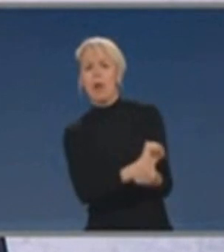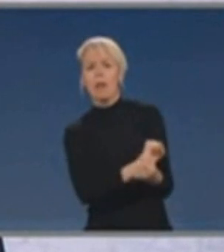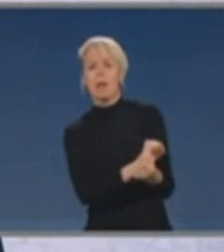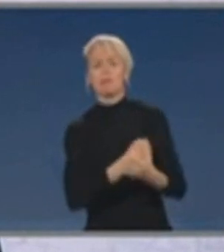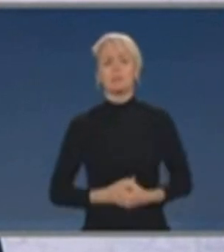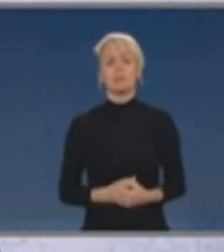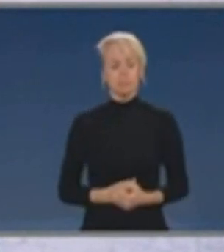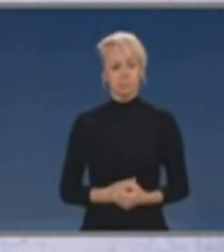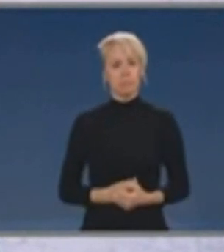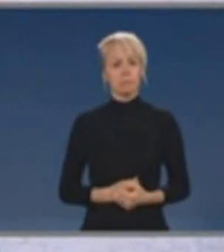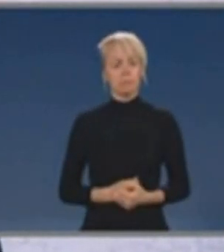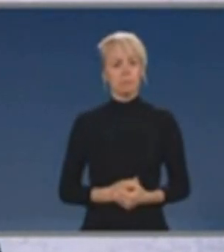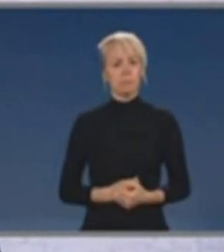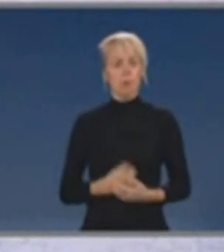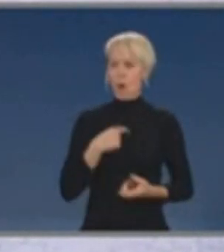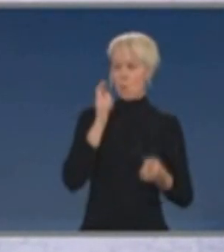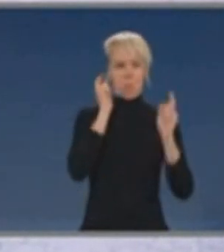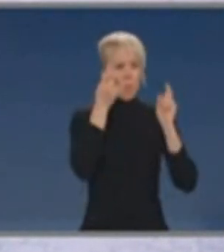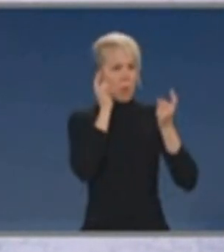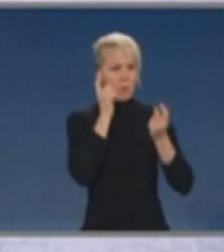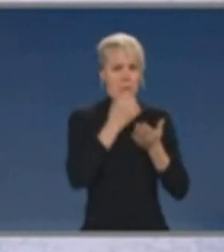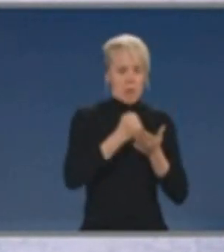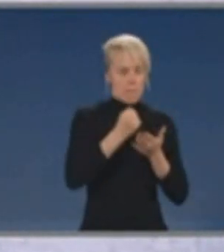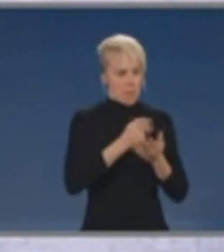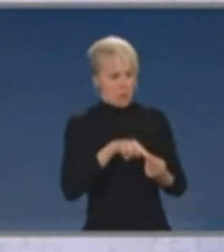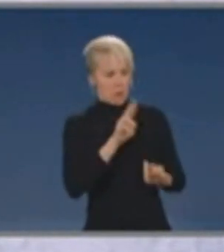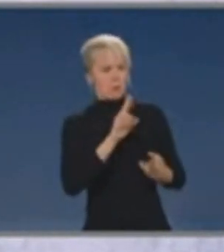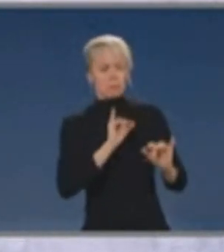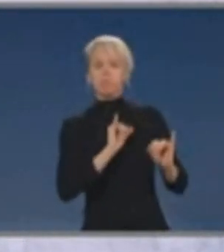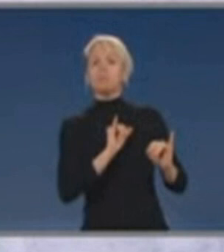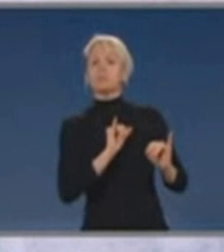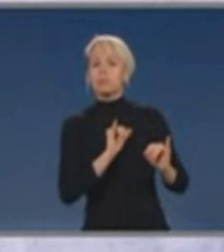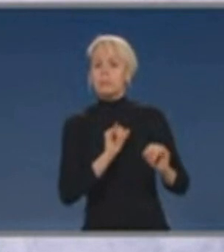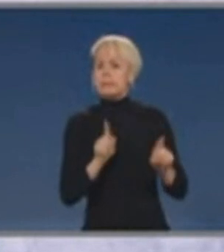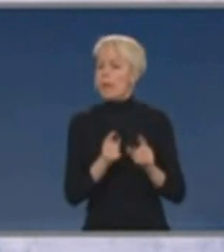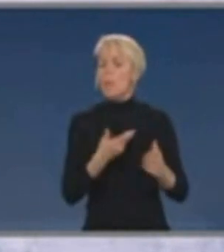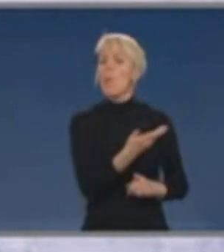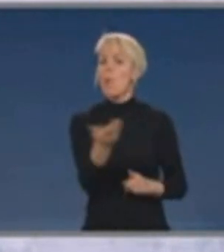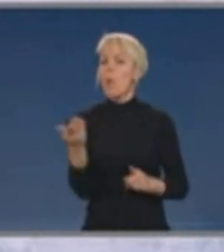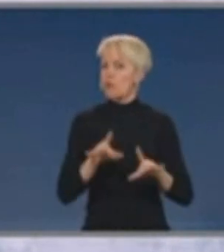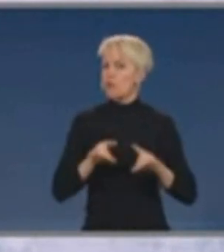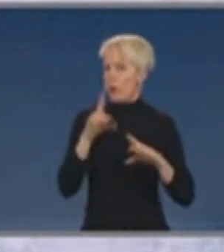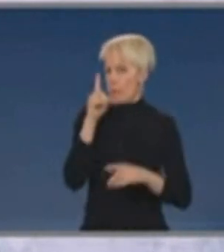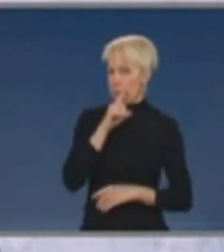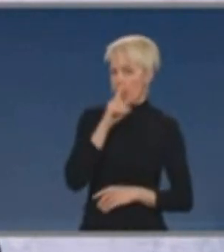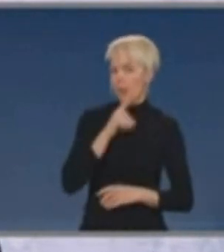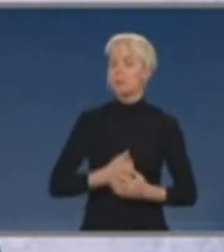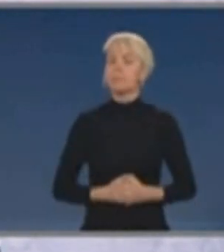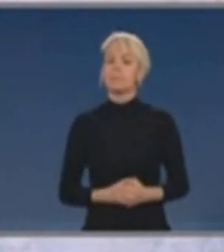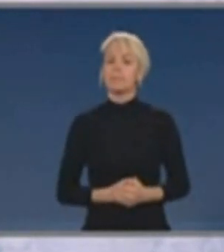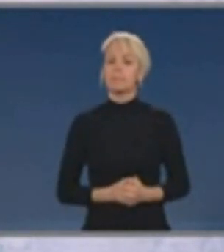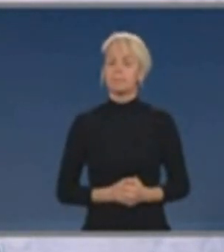concern about this issue. I share these concerns, all Australians share these concerns. And so I don't diminish them for a